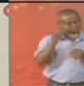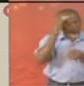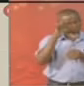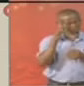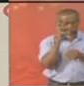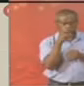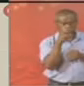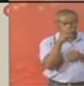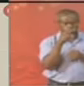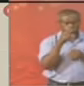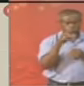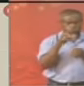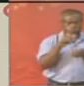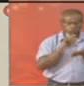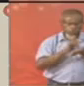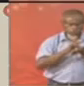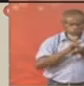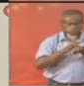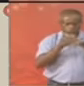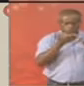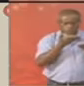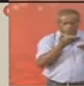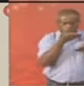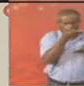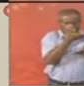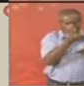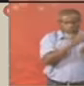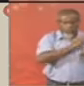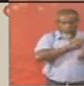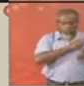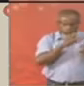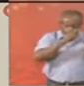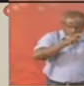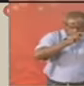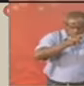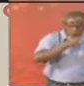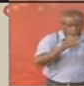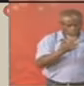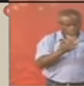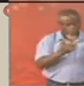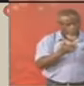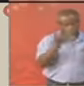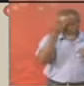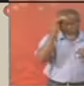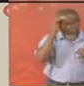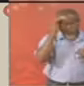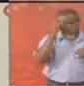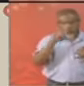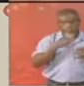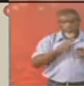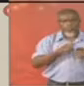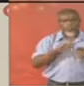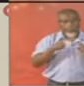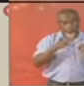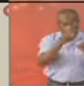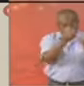the police service, but we can always look into that and verify that I'm correct, and we can update as needed.